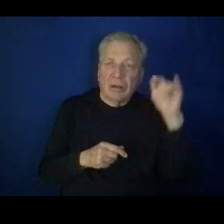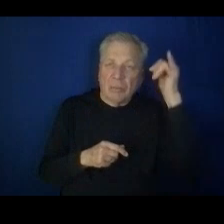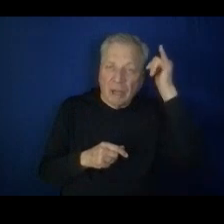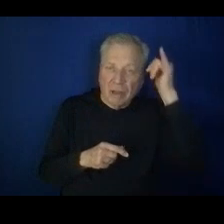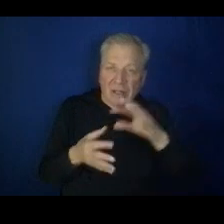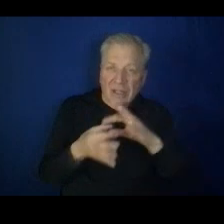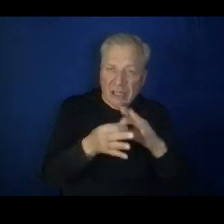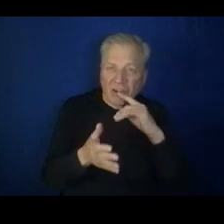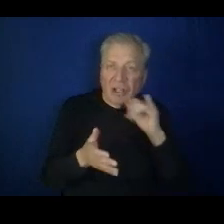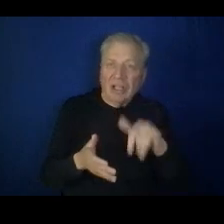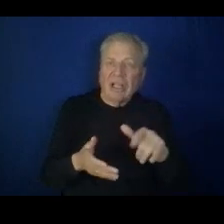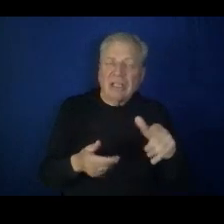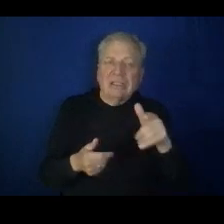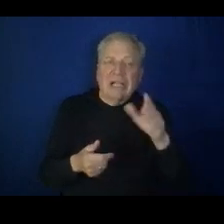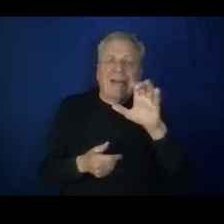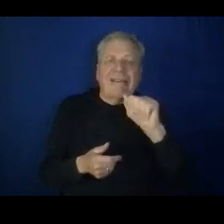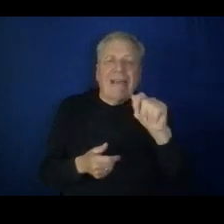It's a cattle-borne disease,